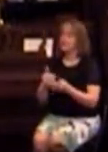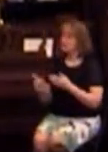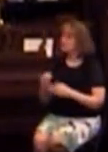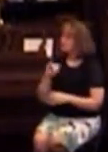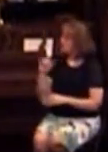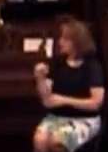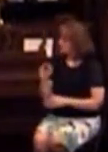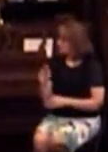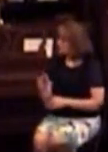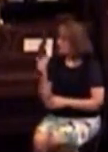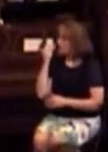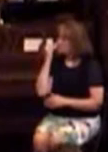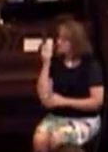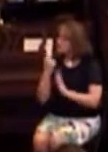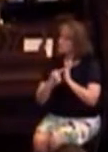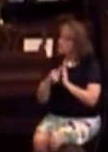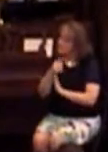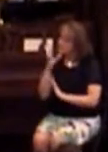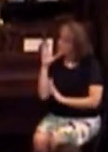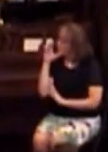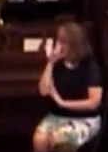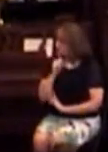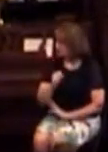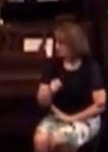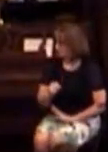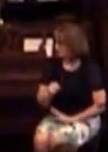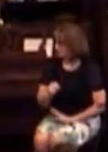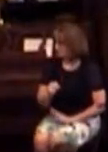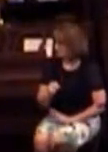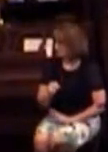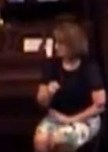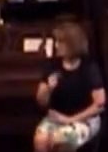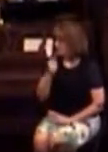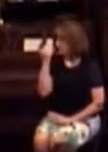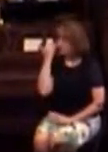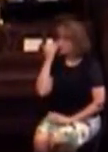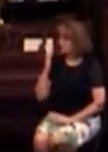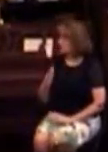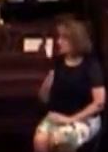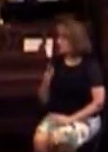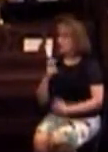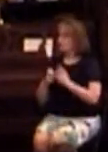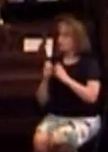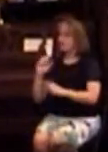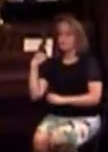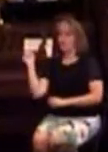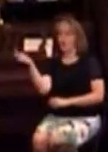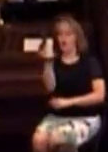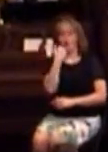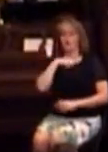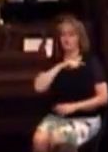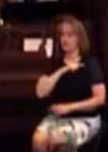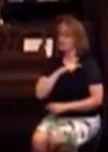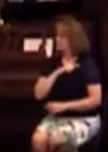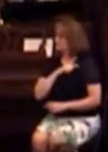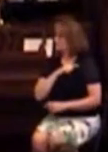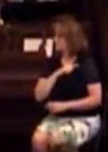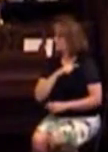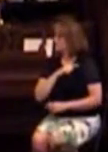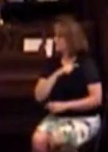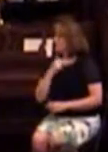missing. Something's missing and he doesn't know it. It's a problem with all of us. We're all blind in some way. You see what I'm saying?